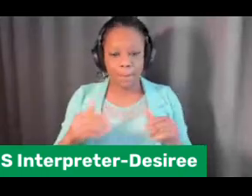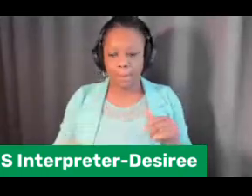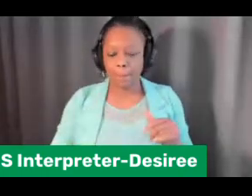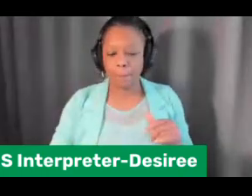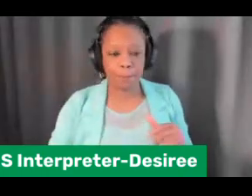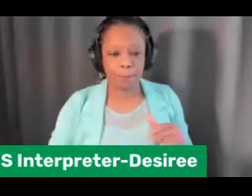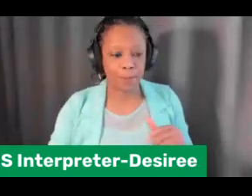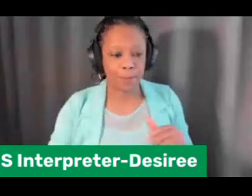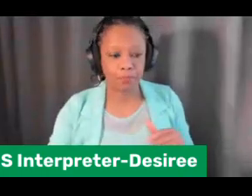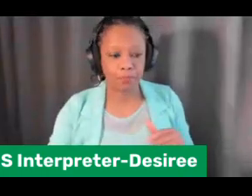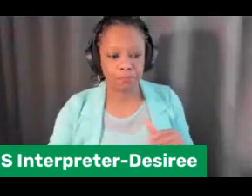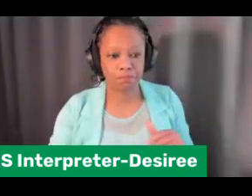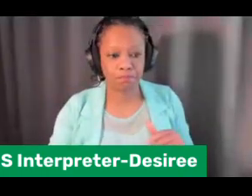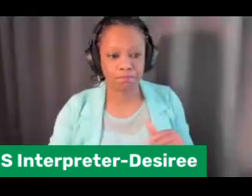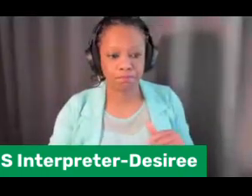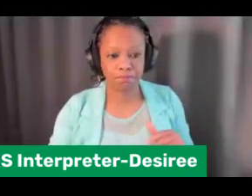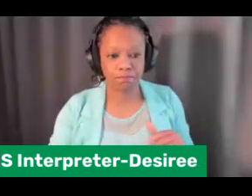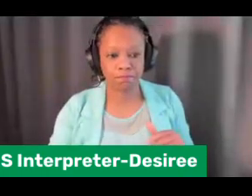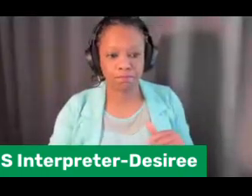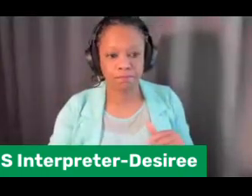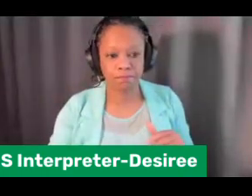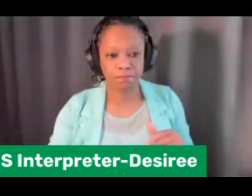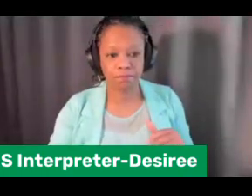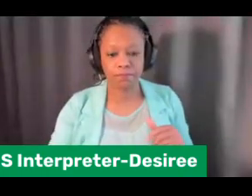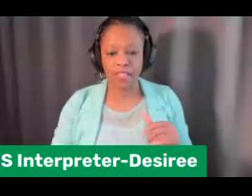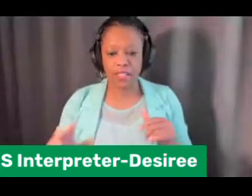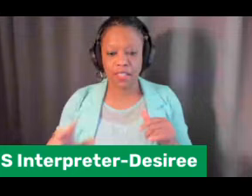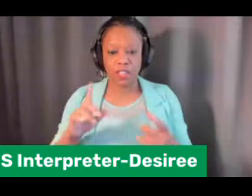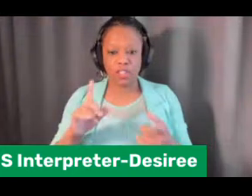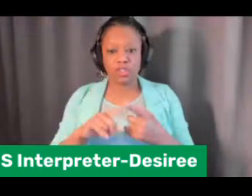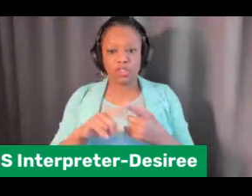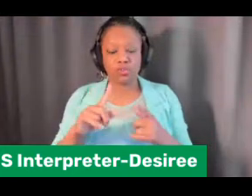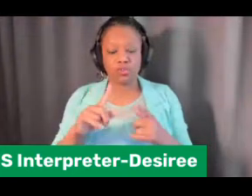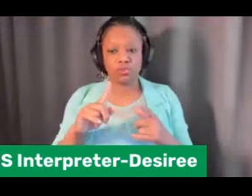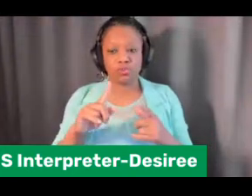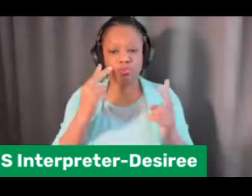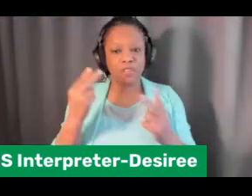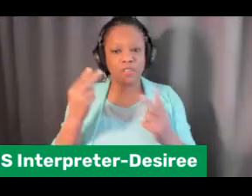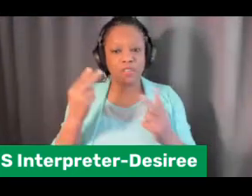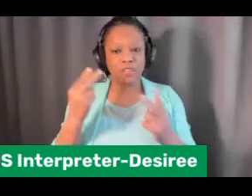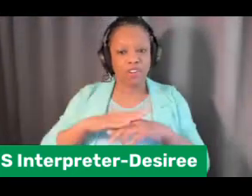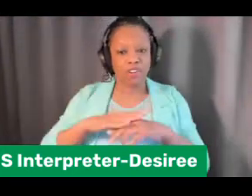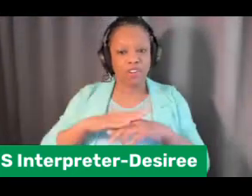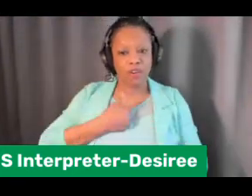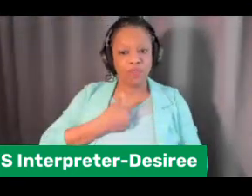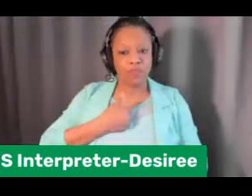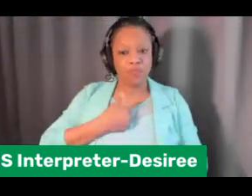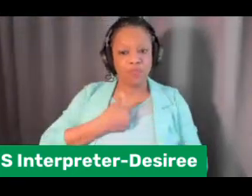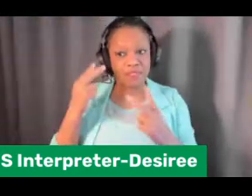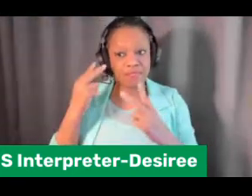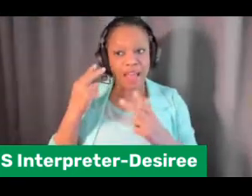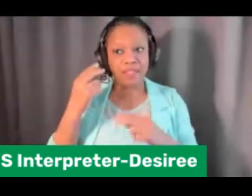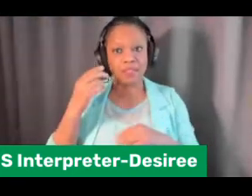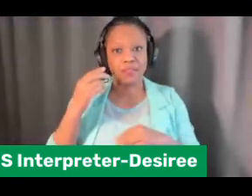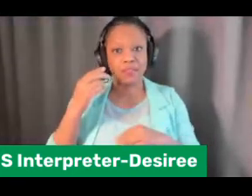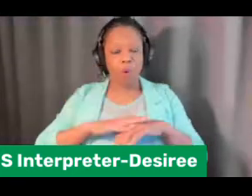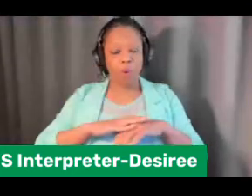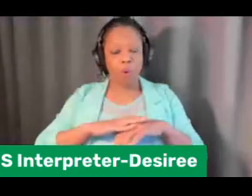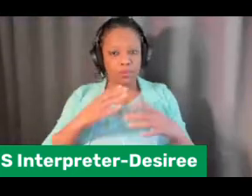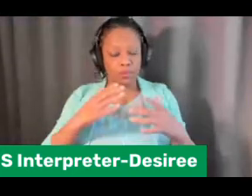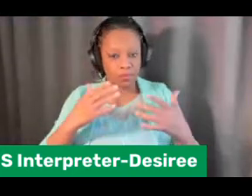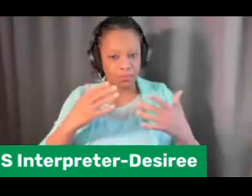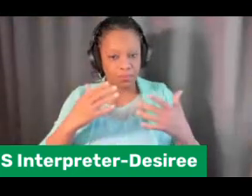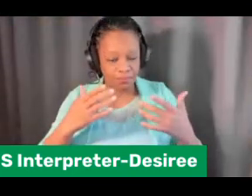reflect on our own selves, to reflect on our own tanks, to reflect on our own capacities, to reflect